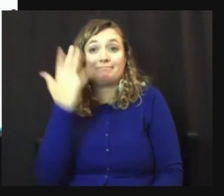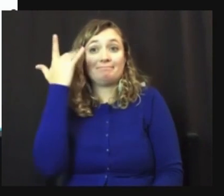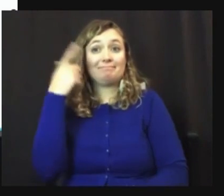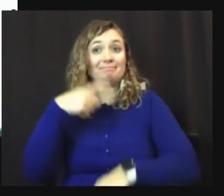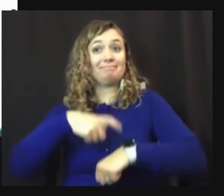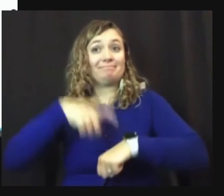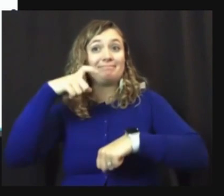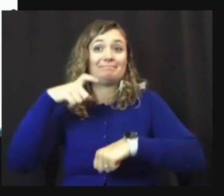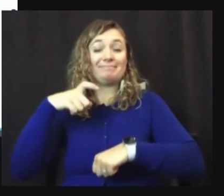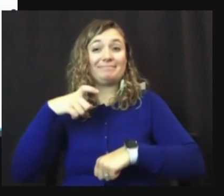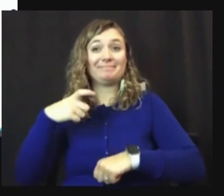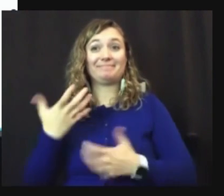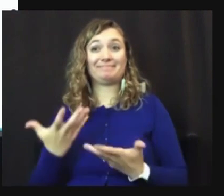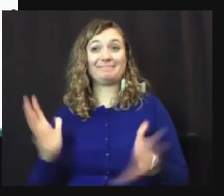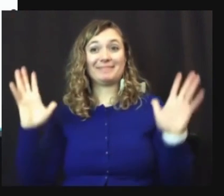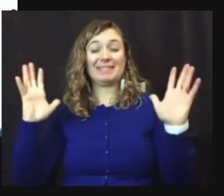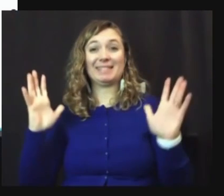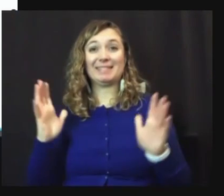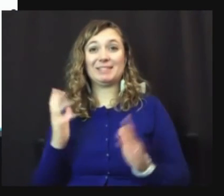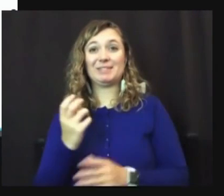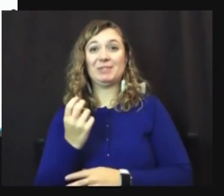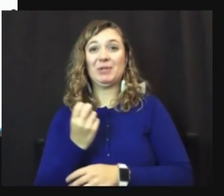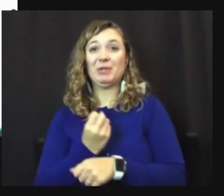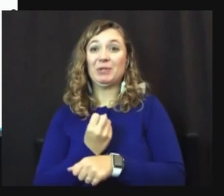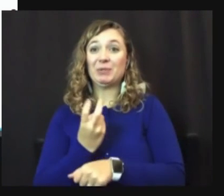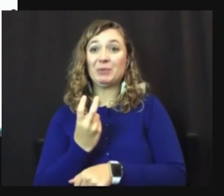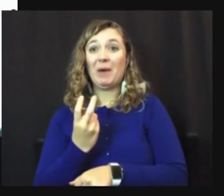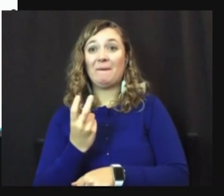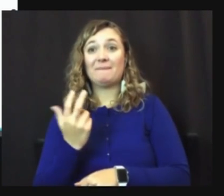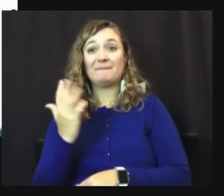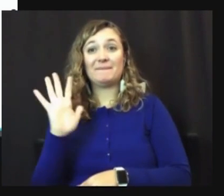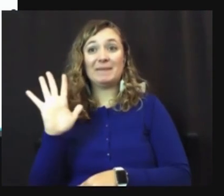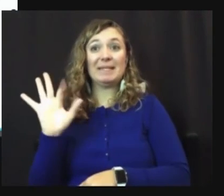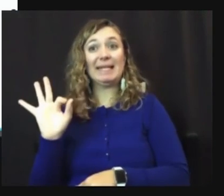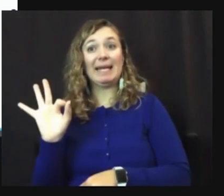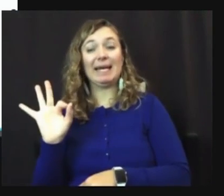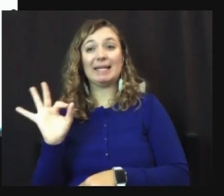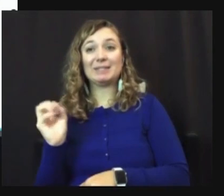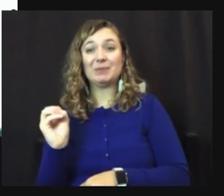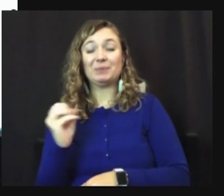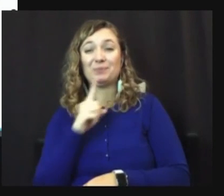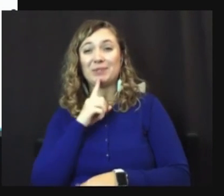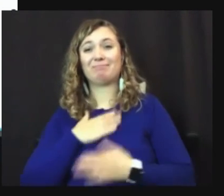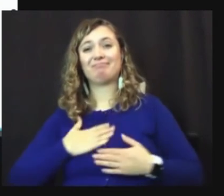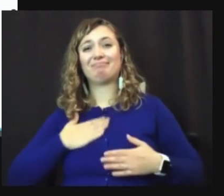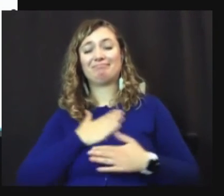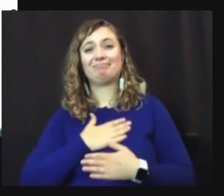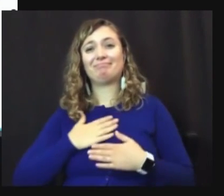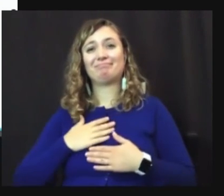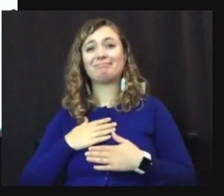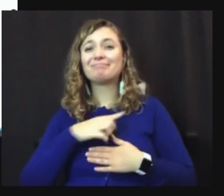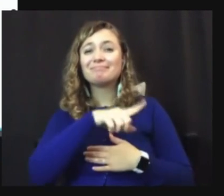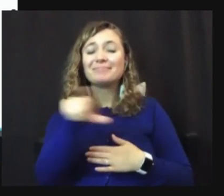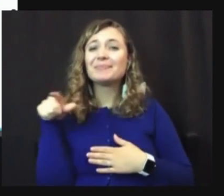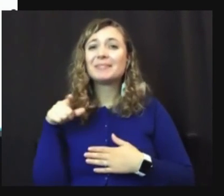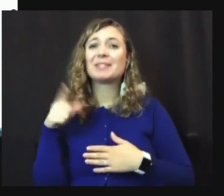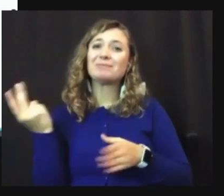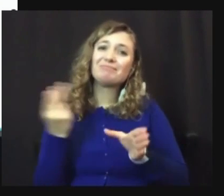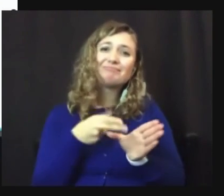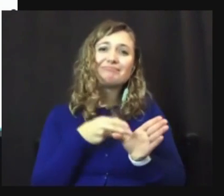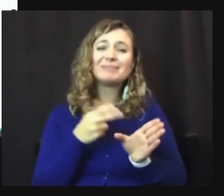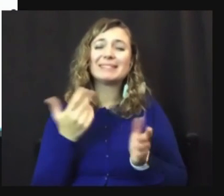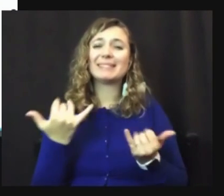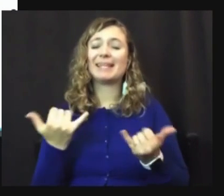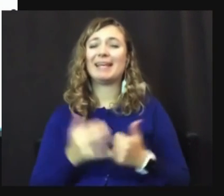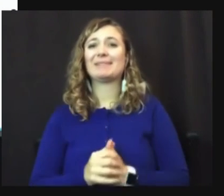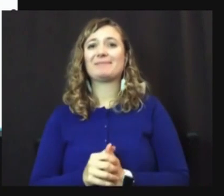did it. It's 12:59. I really appreciate all of you being with me here today for